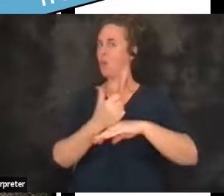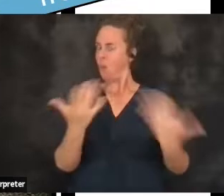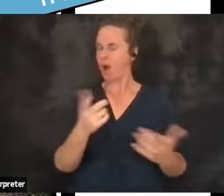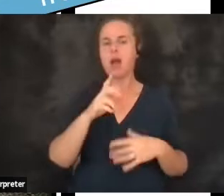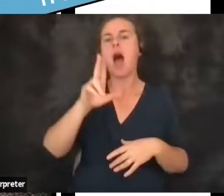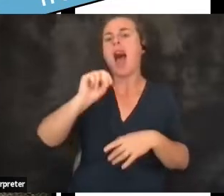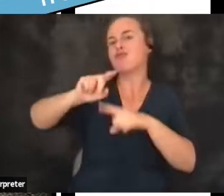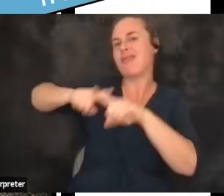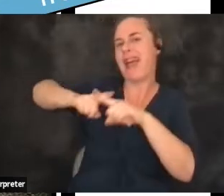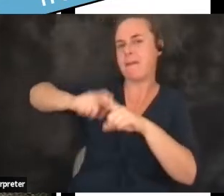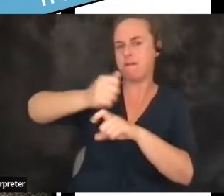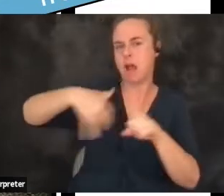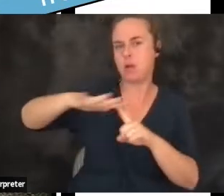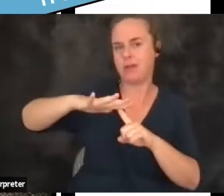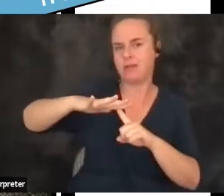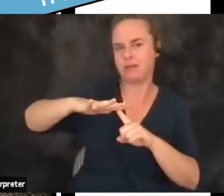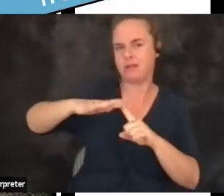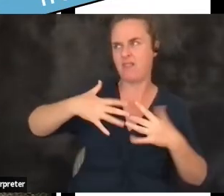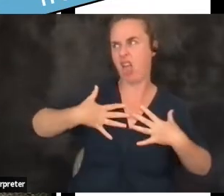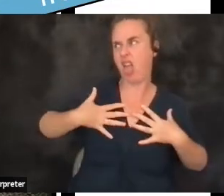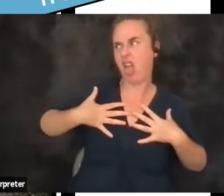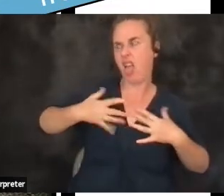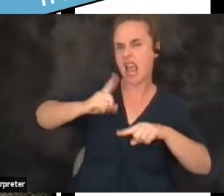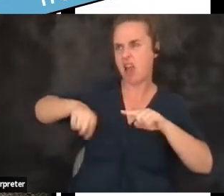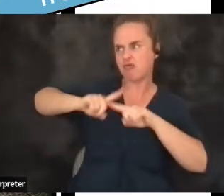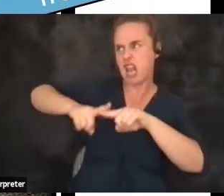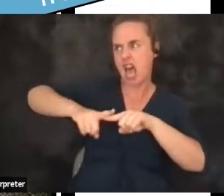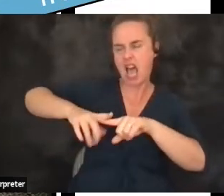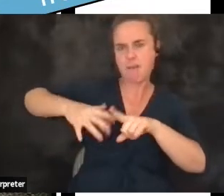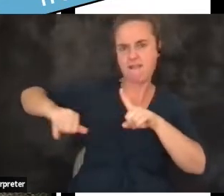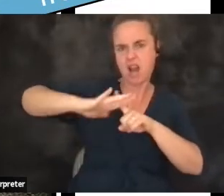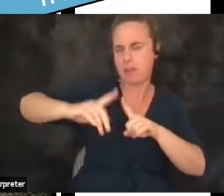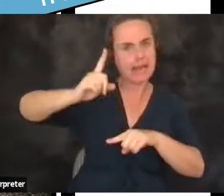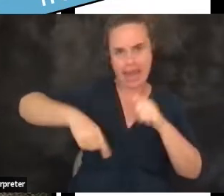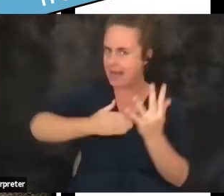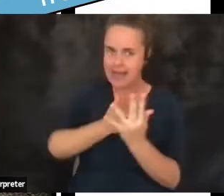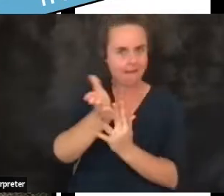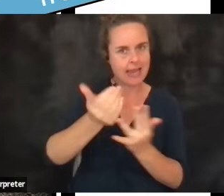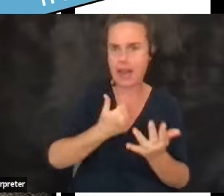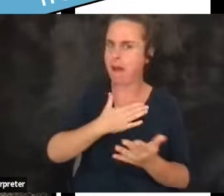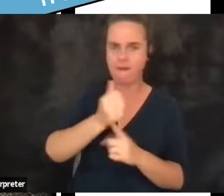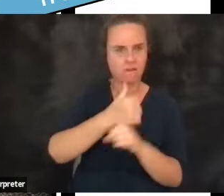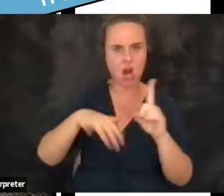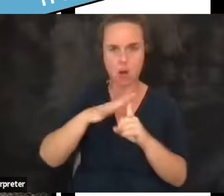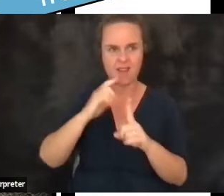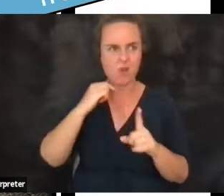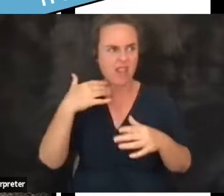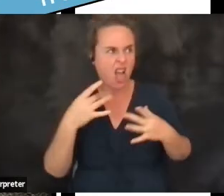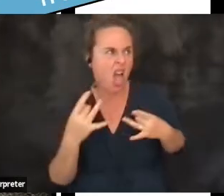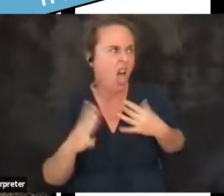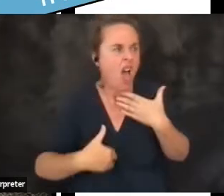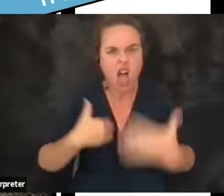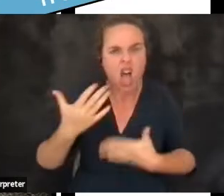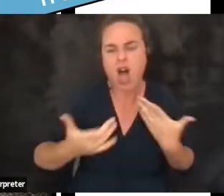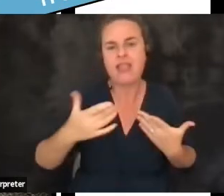their caretakers. One is it's very hard to navigate, right? If we can't find our way through, that doesn't feel reliable to